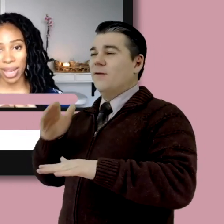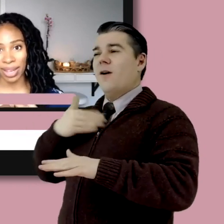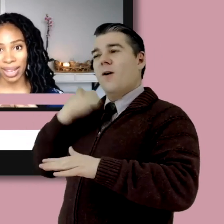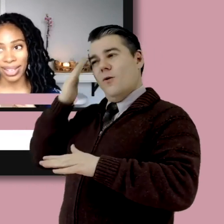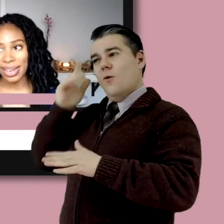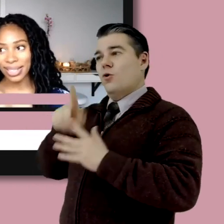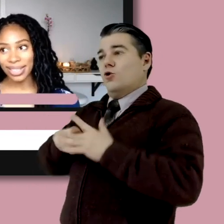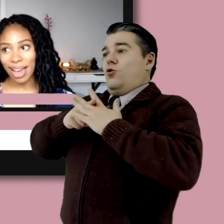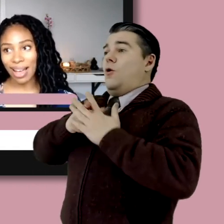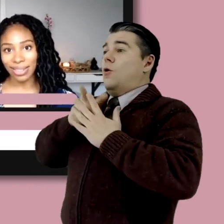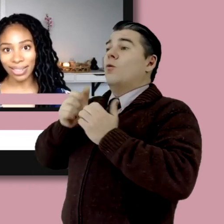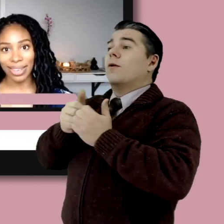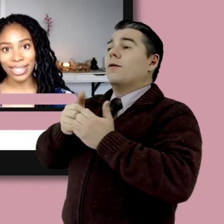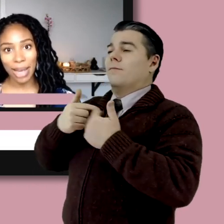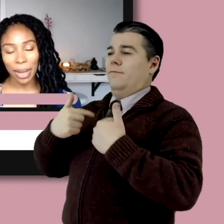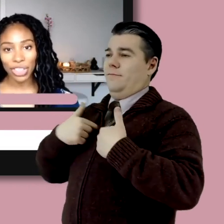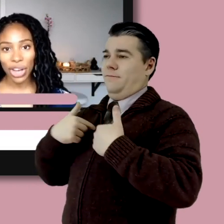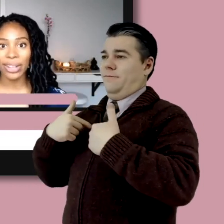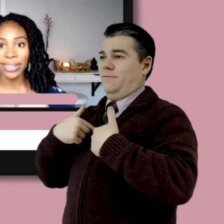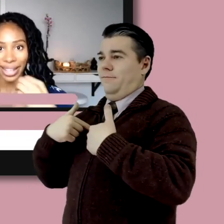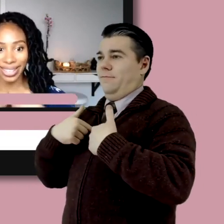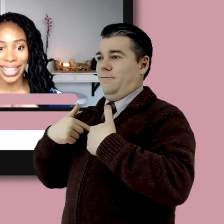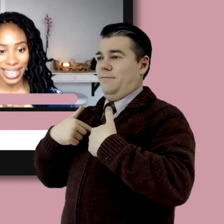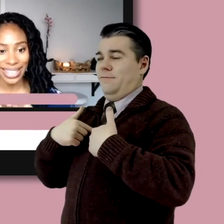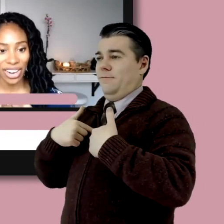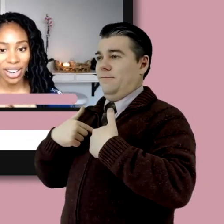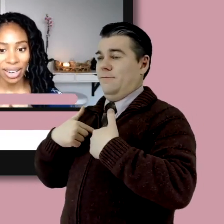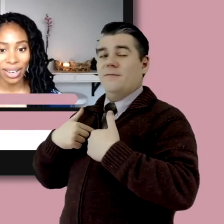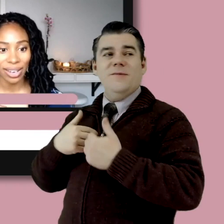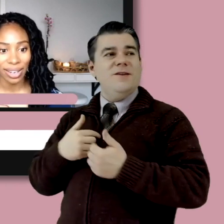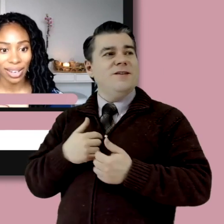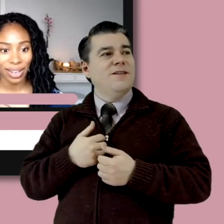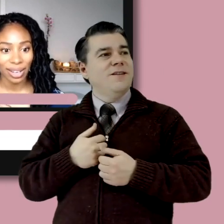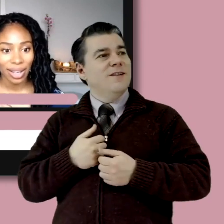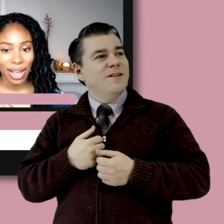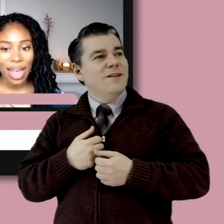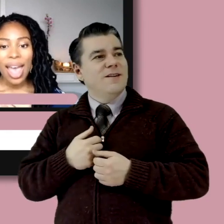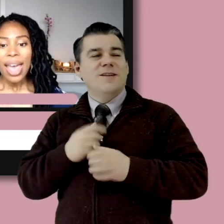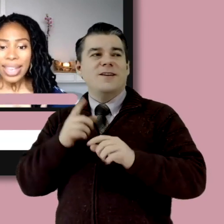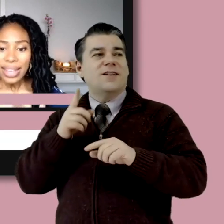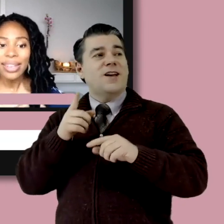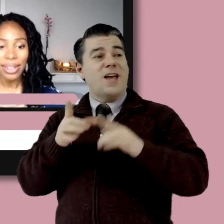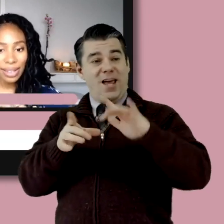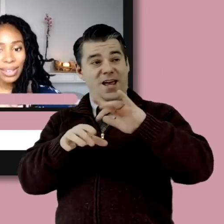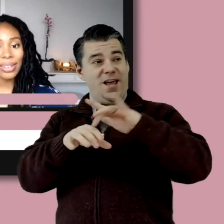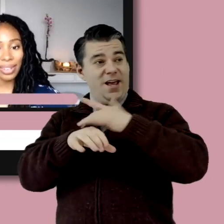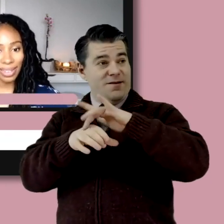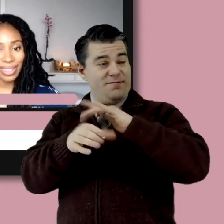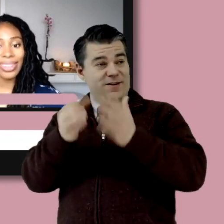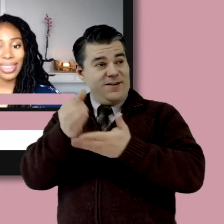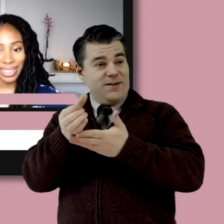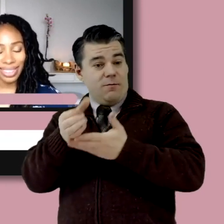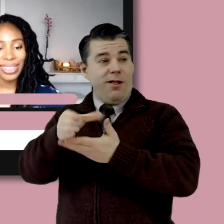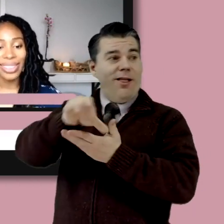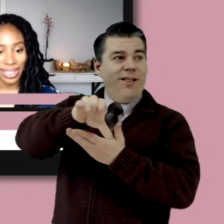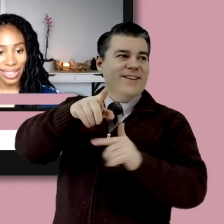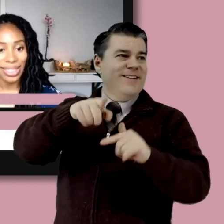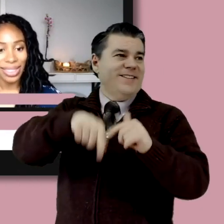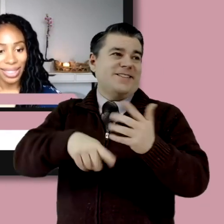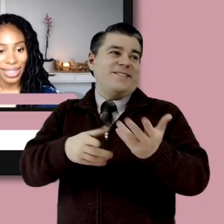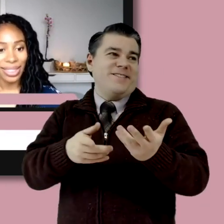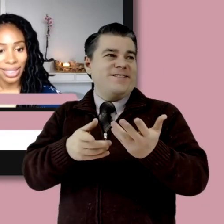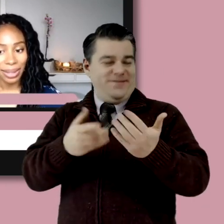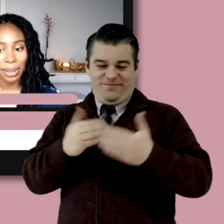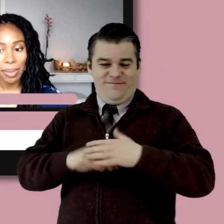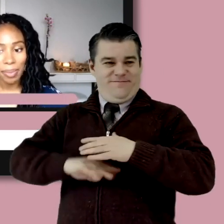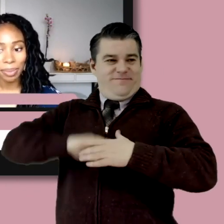with me. It's not my child. You can't pour from an empty cup. I totally understand that.